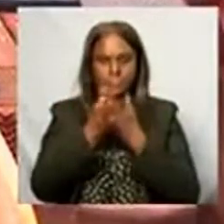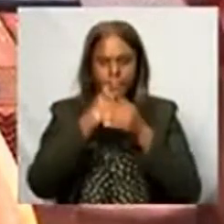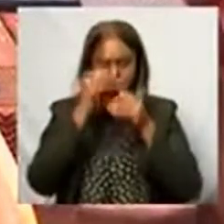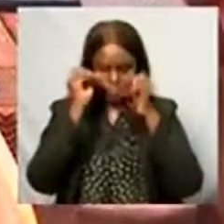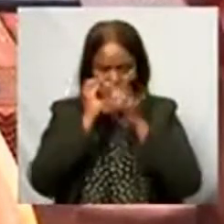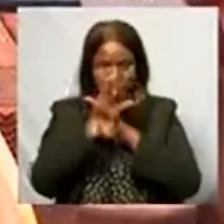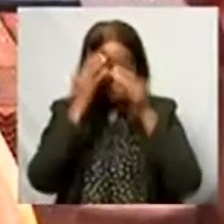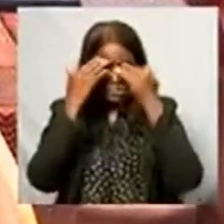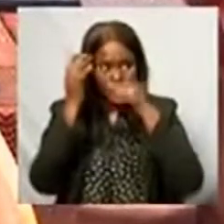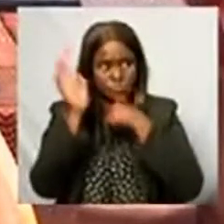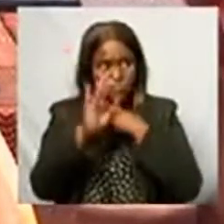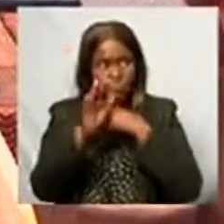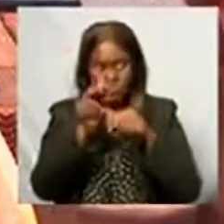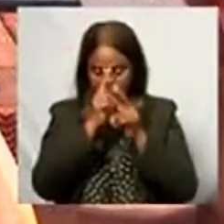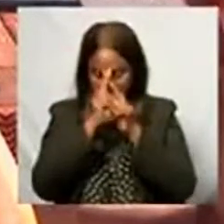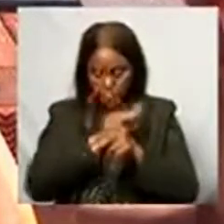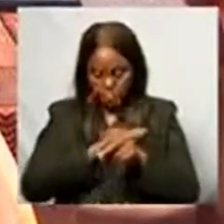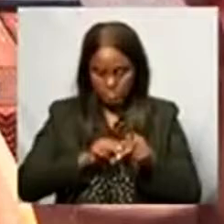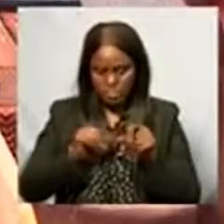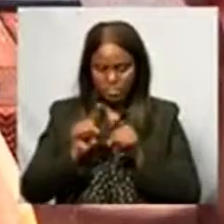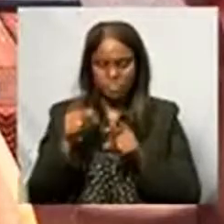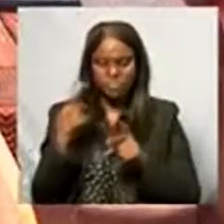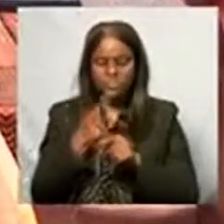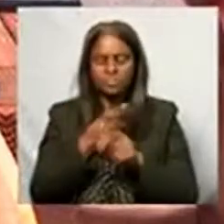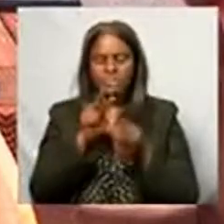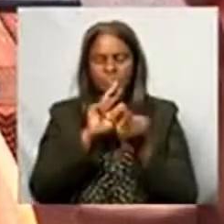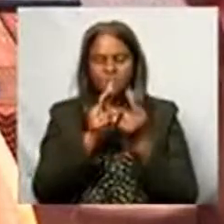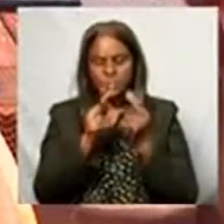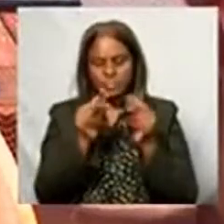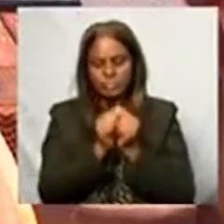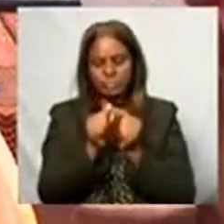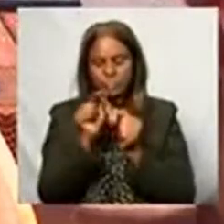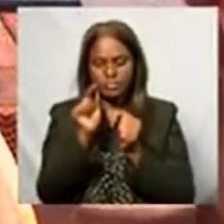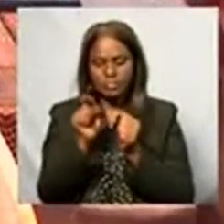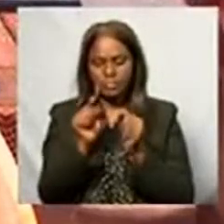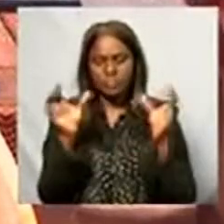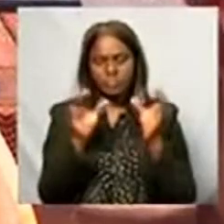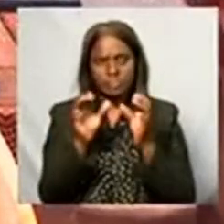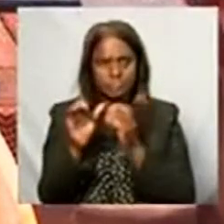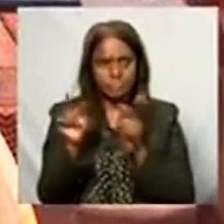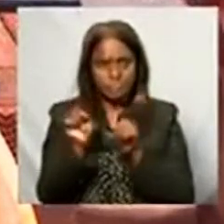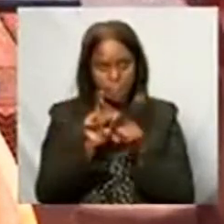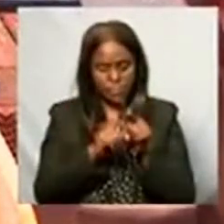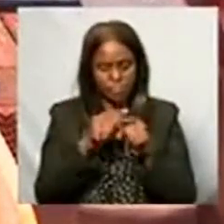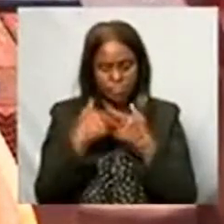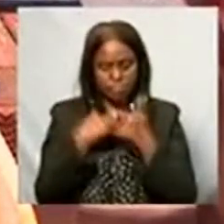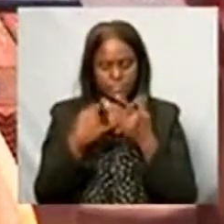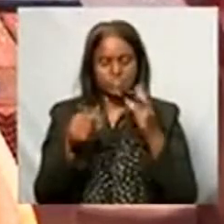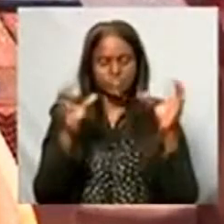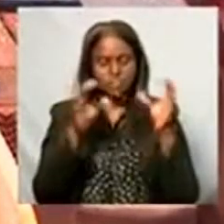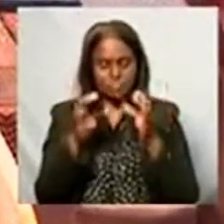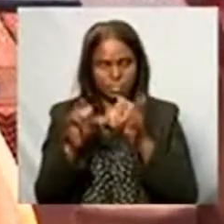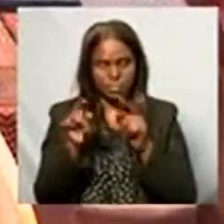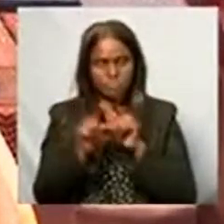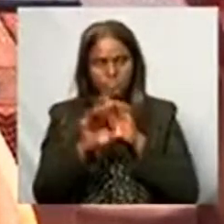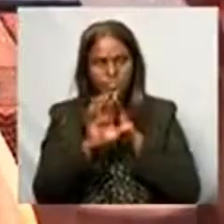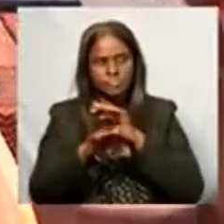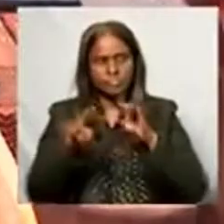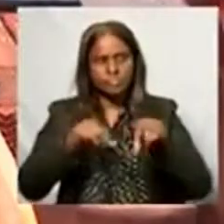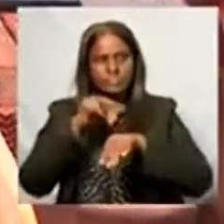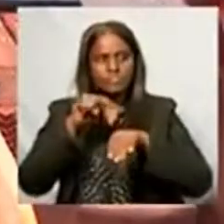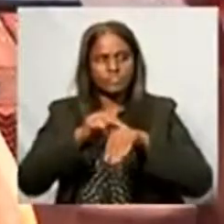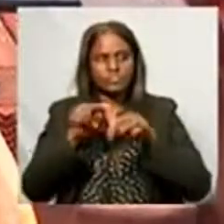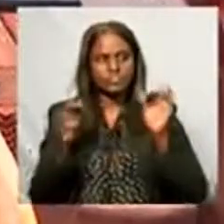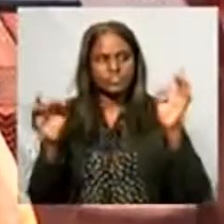already aware, honorable members, the Parliamentary Reforms and Modernization Committee is classified under the National Assembly